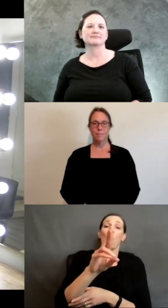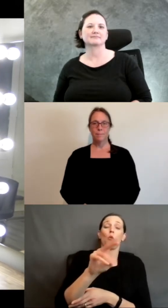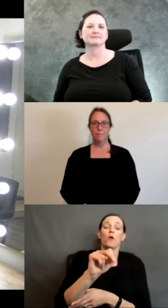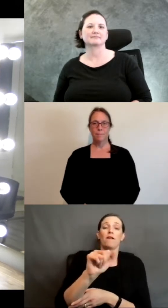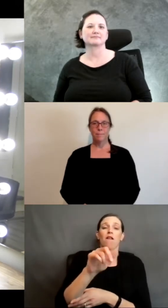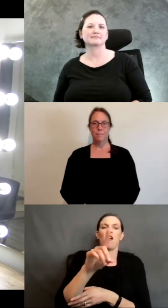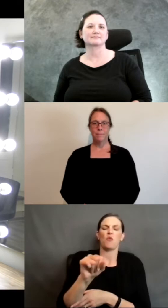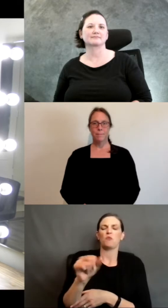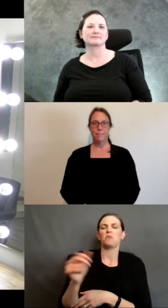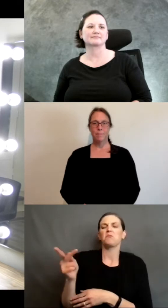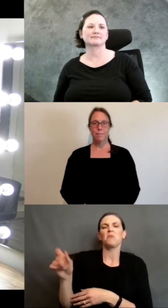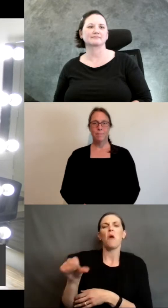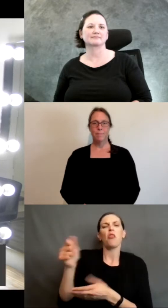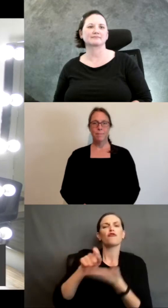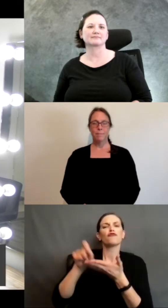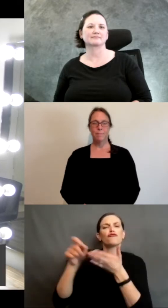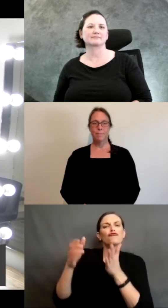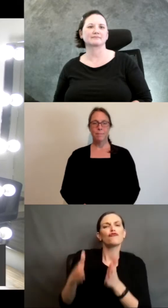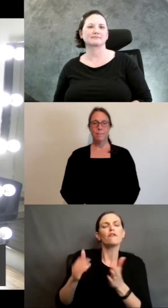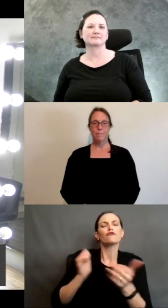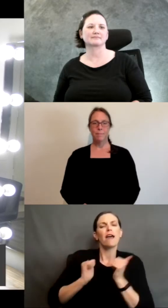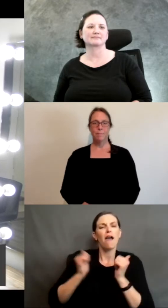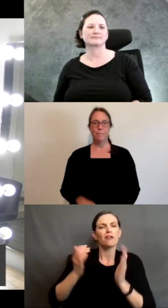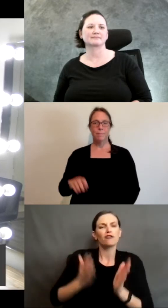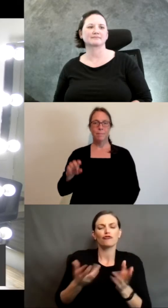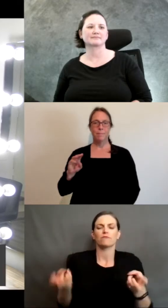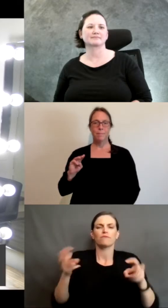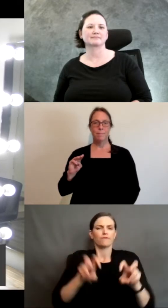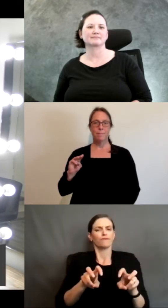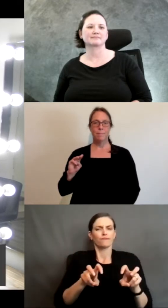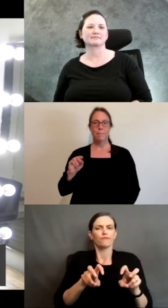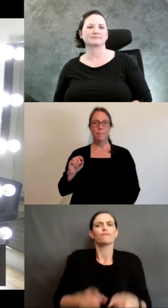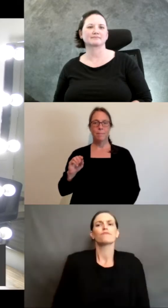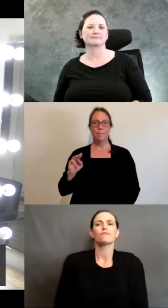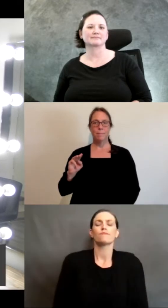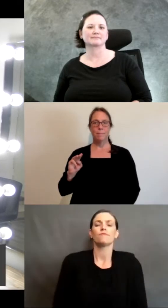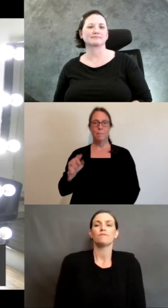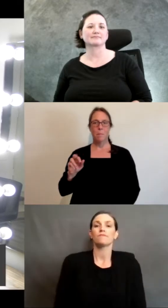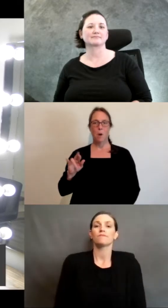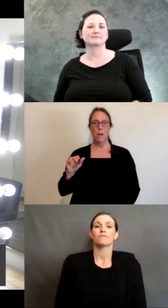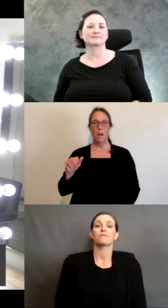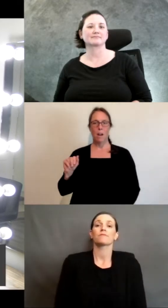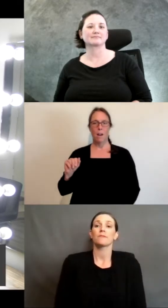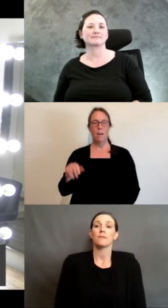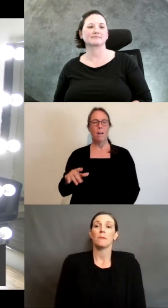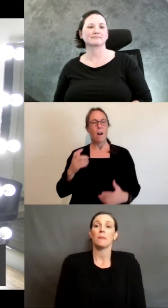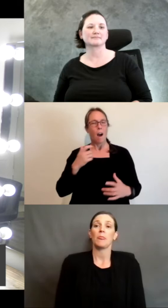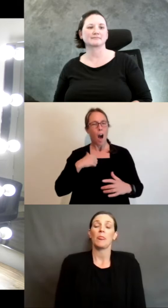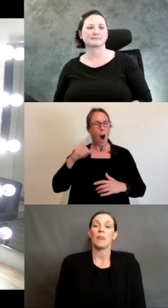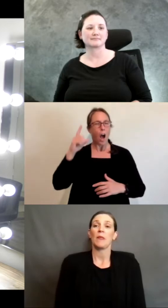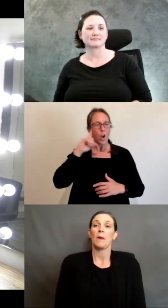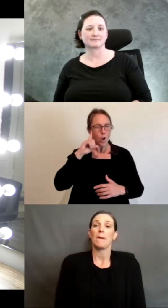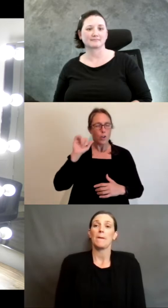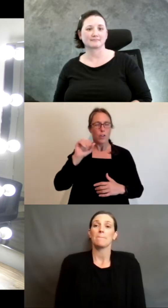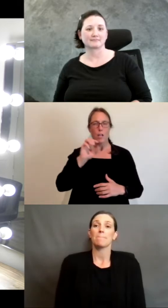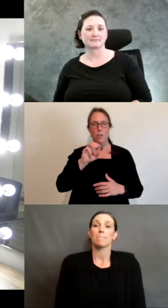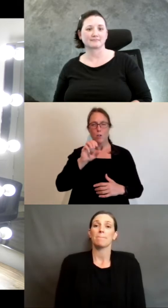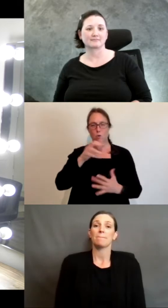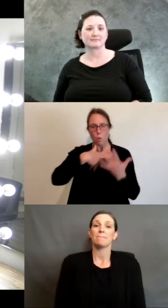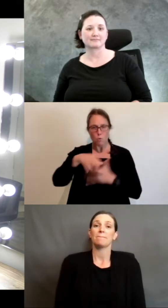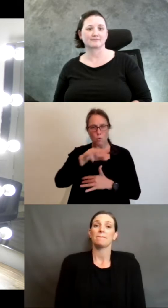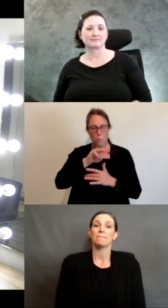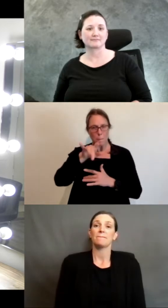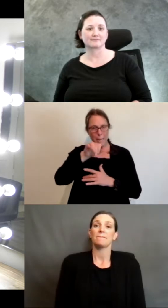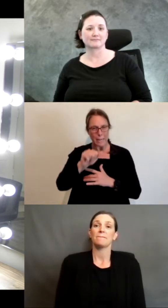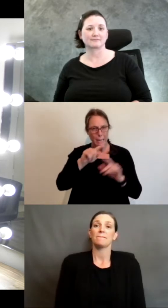in on the meeting. I got word that the social media team has made a huge push with new posts. Good. That's